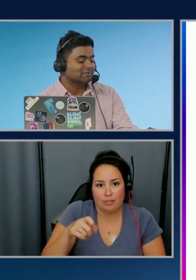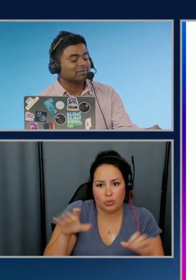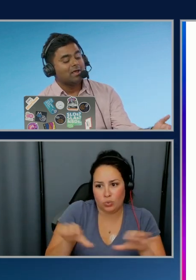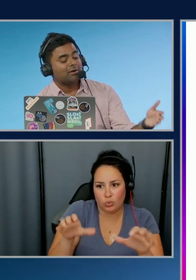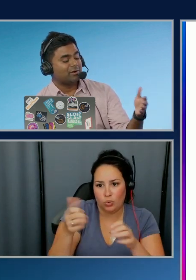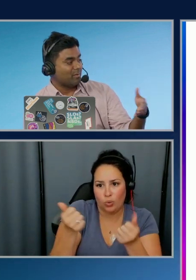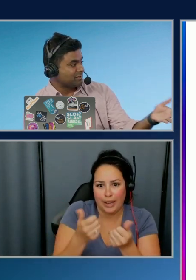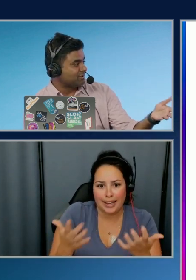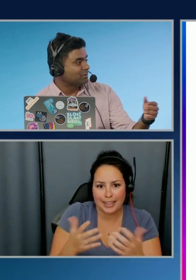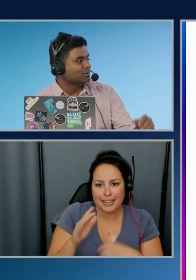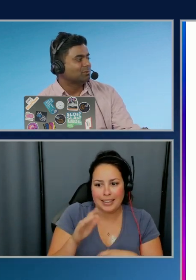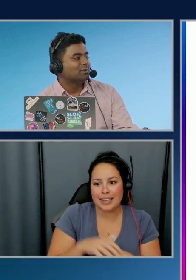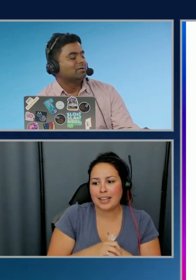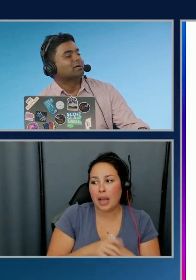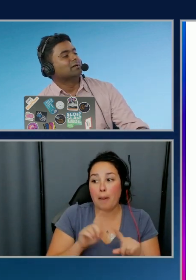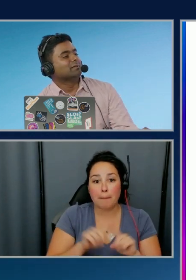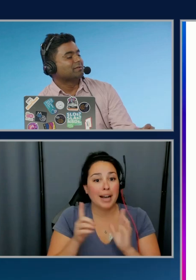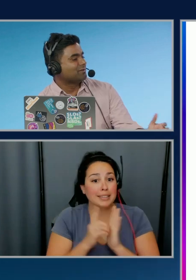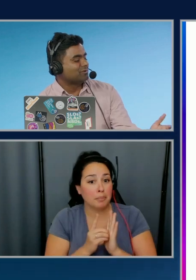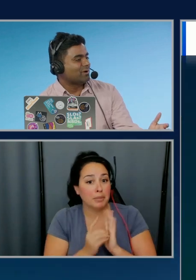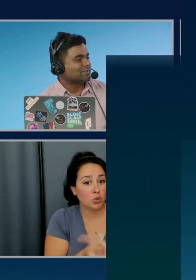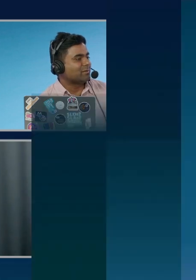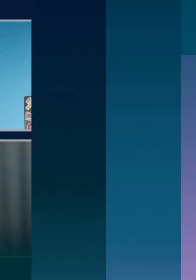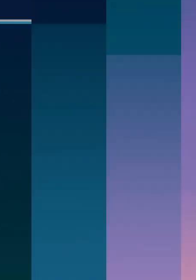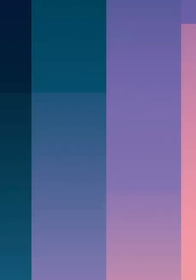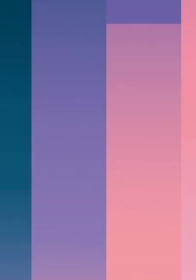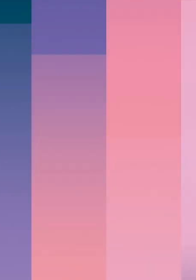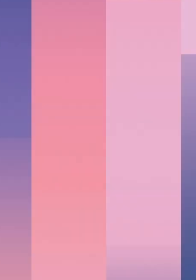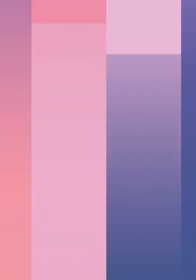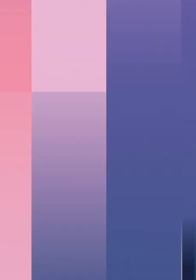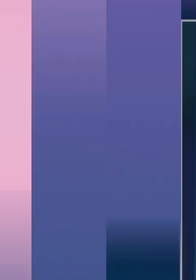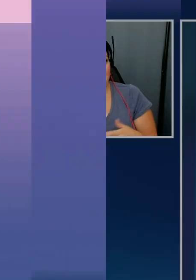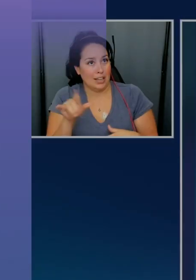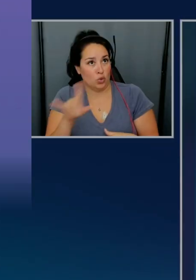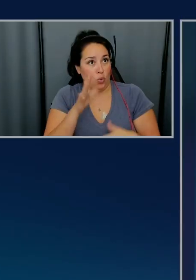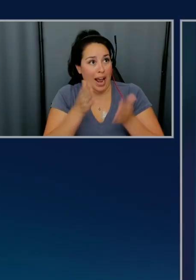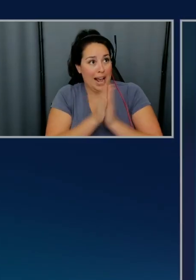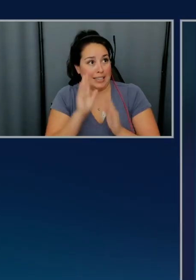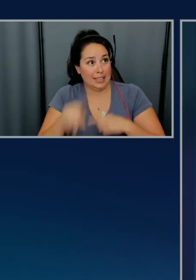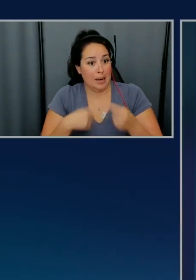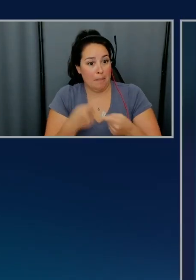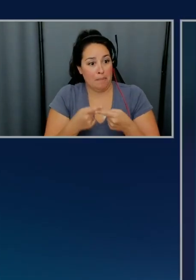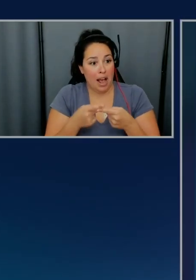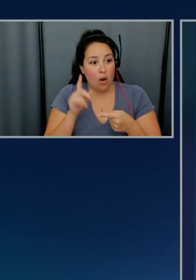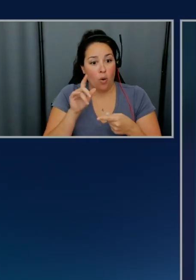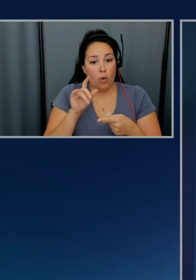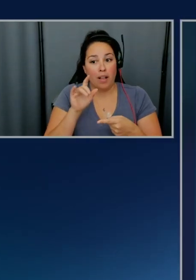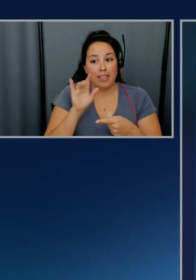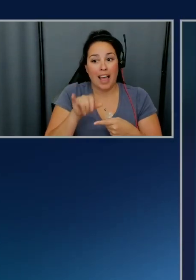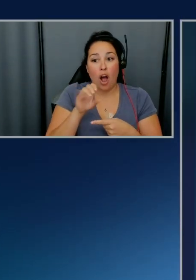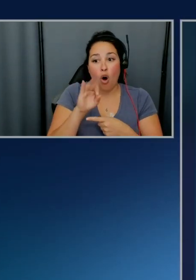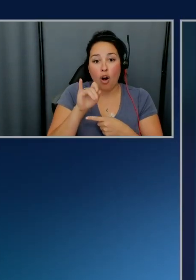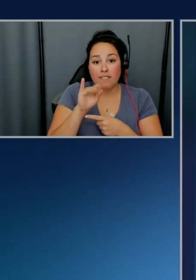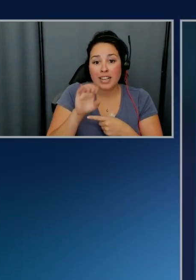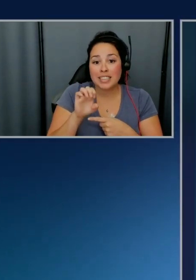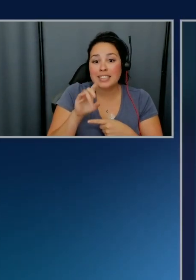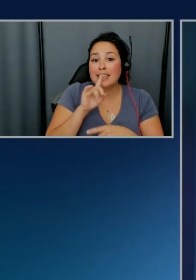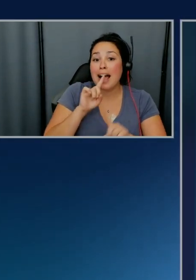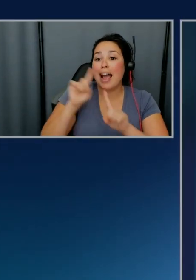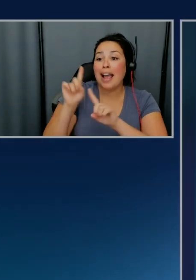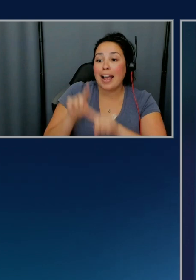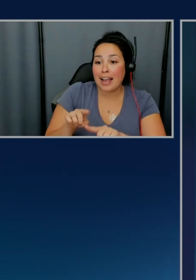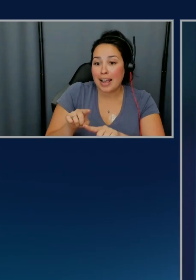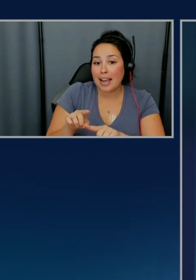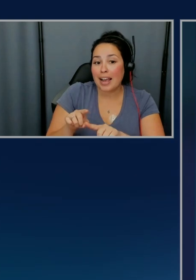EC2 instance. Now, dimension 2, the thing that you're asking about, the Nitro Enclaves, right? Right. The answer to dimension 2, where customers